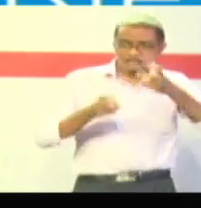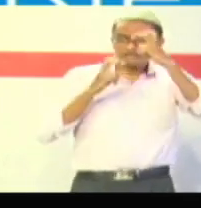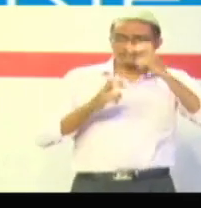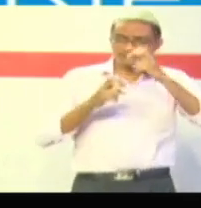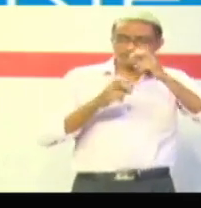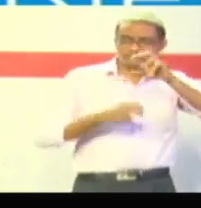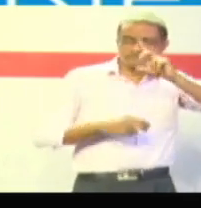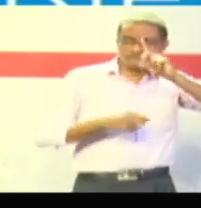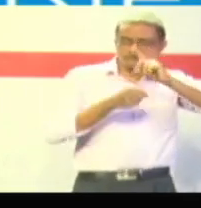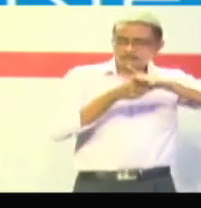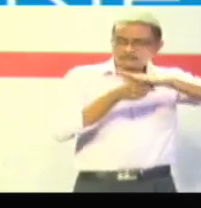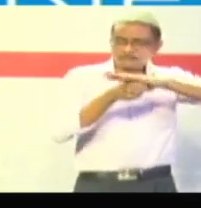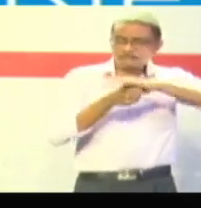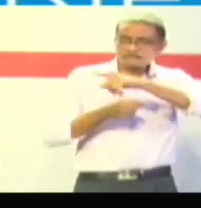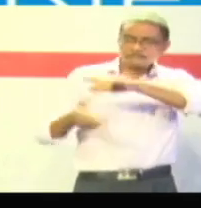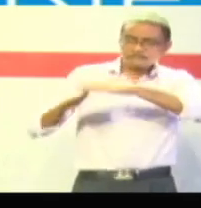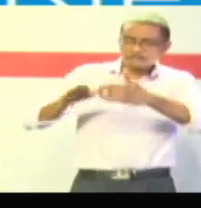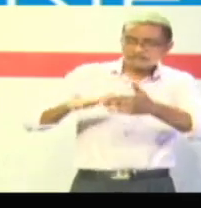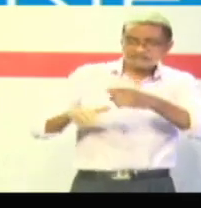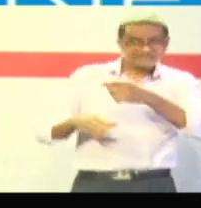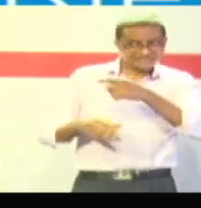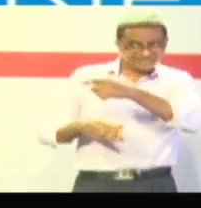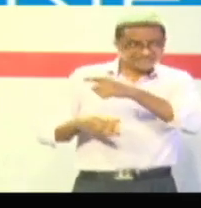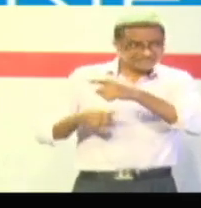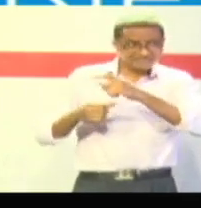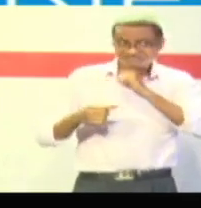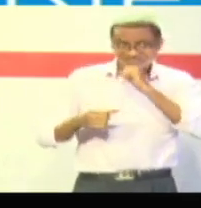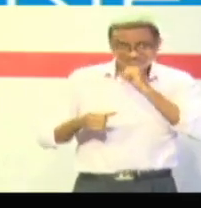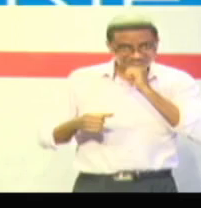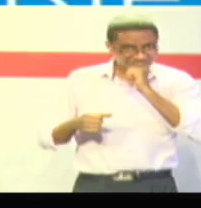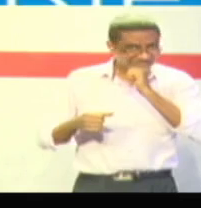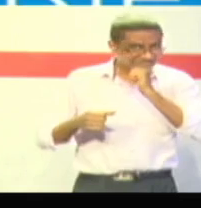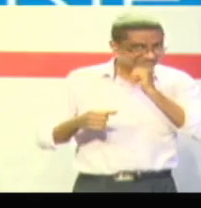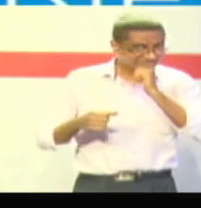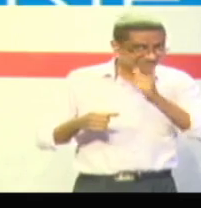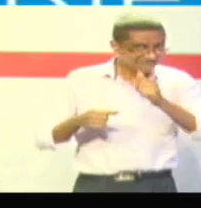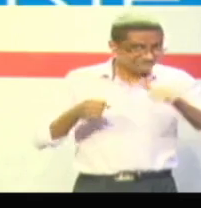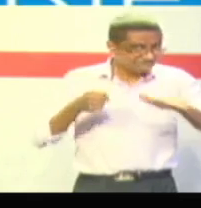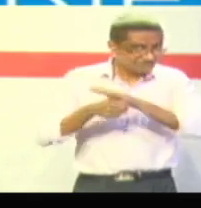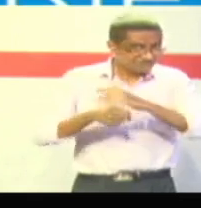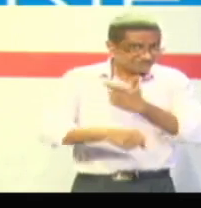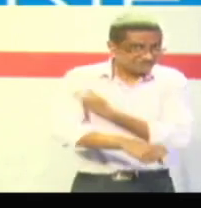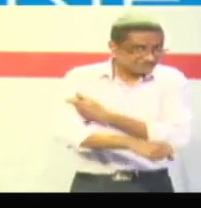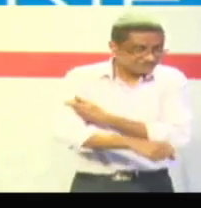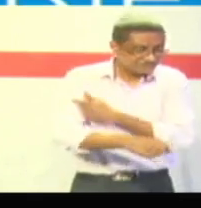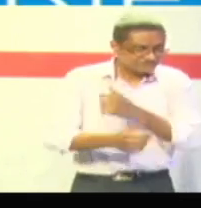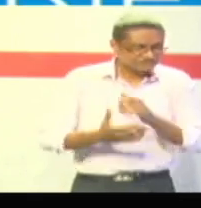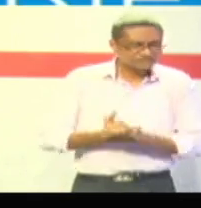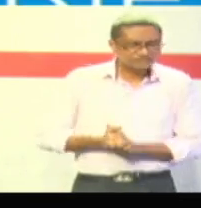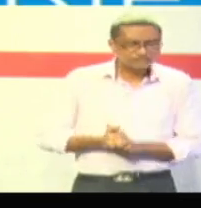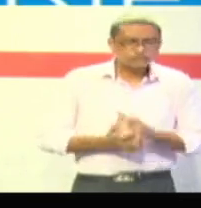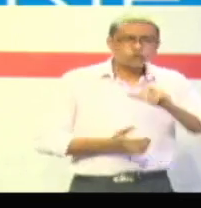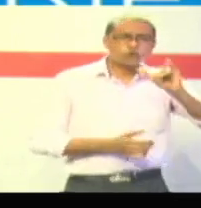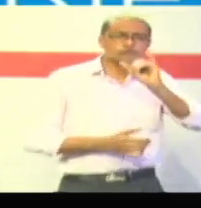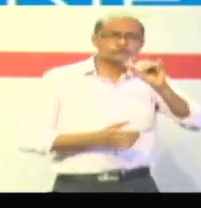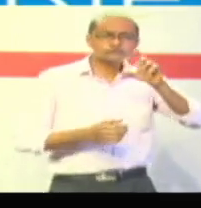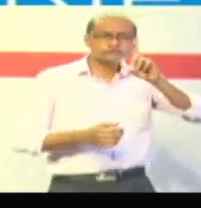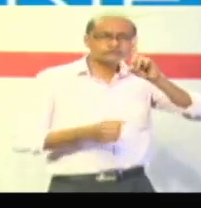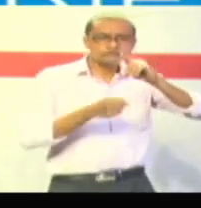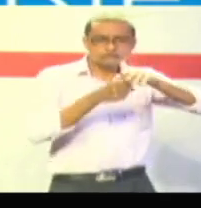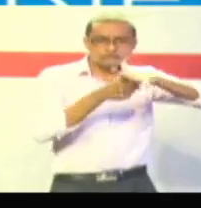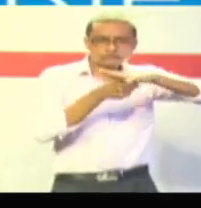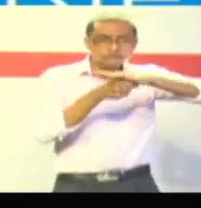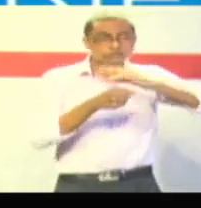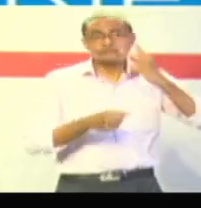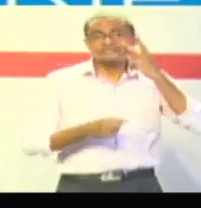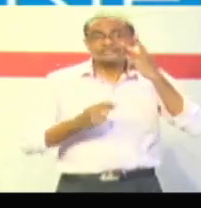variant and passed away, were they not fully vaccinated? Just to clarify that, please. And my second question, in terms of the Delta variant, are